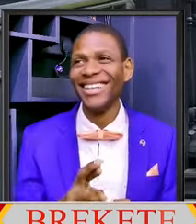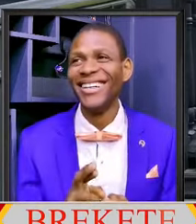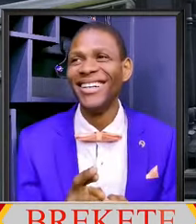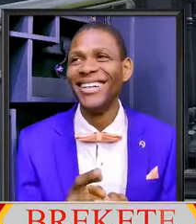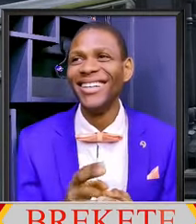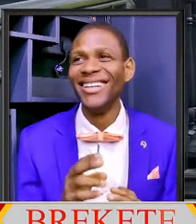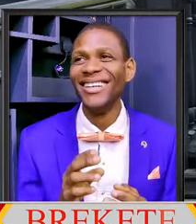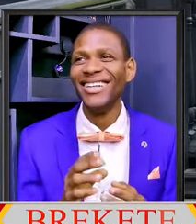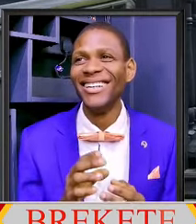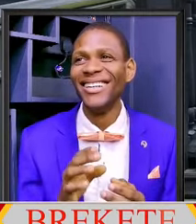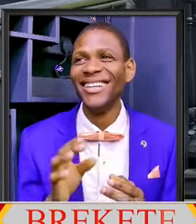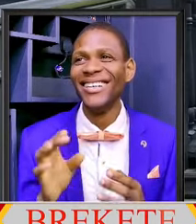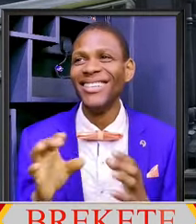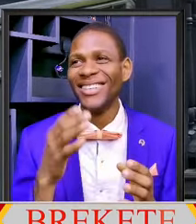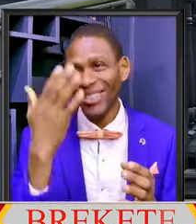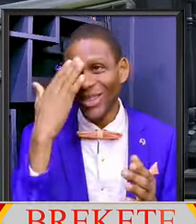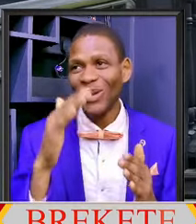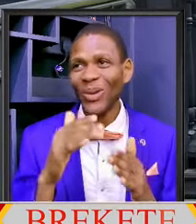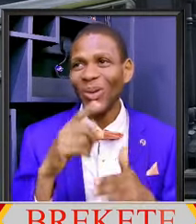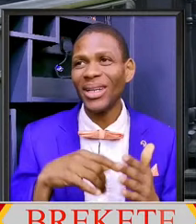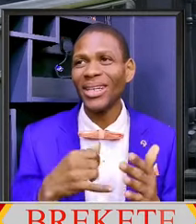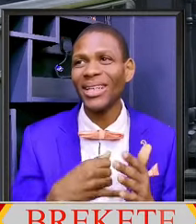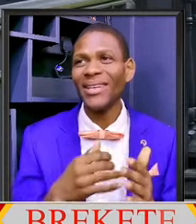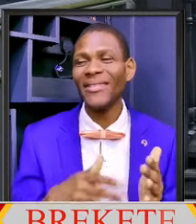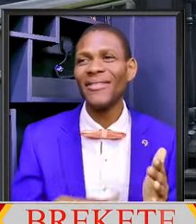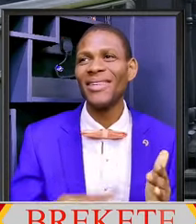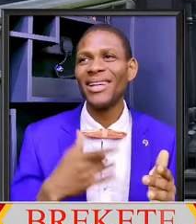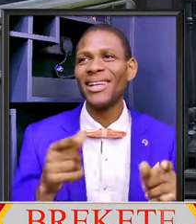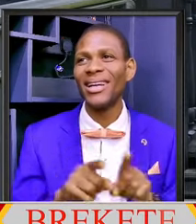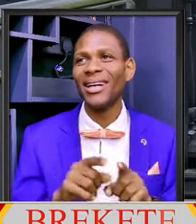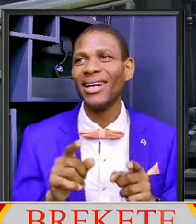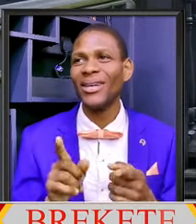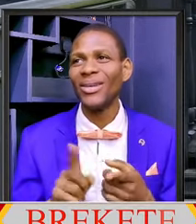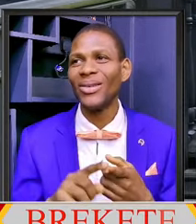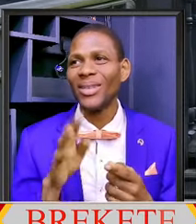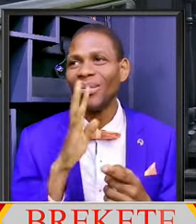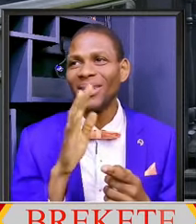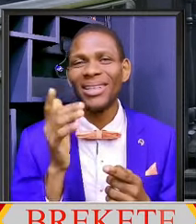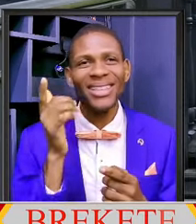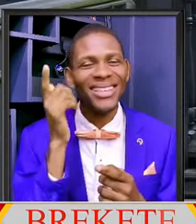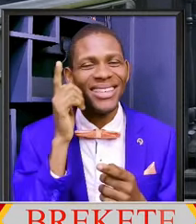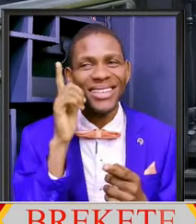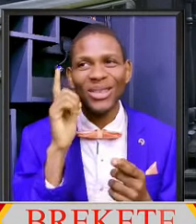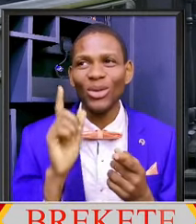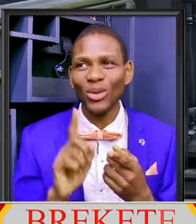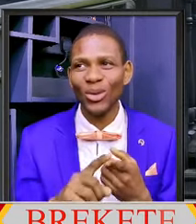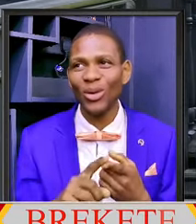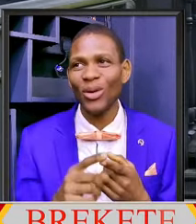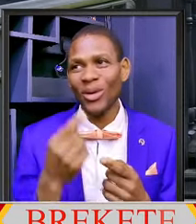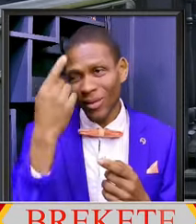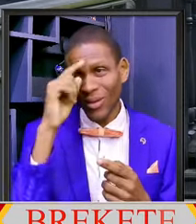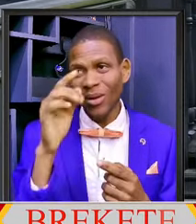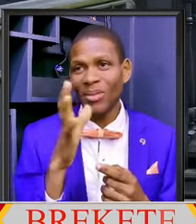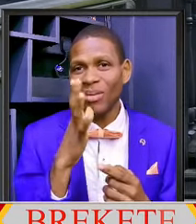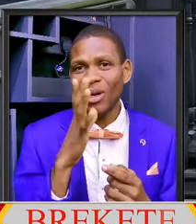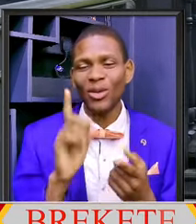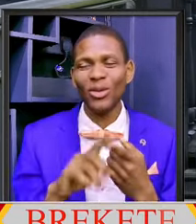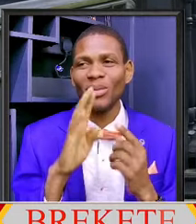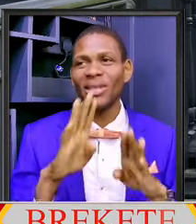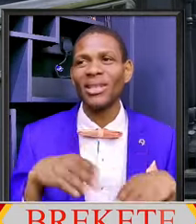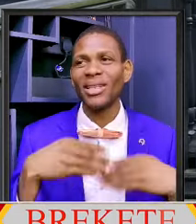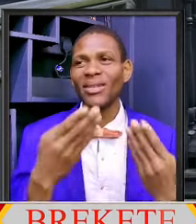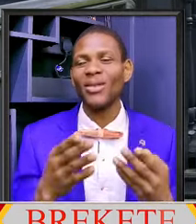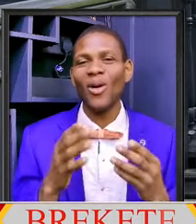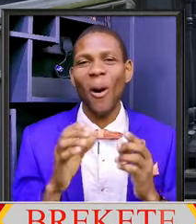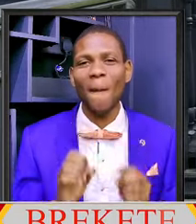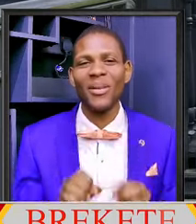See. Do you know what it feels like? For Mama to be listened to, for Mama to be given an opportunity